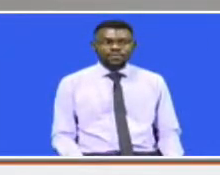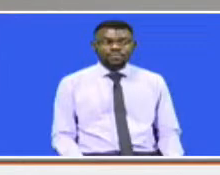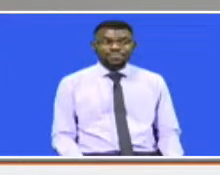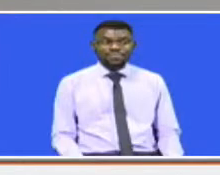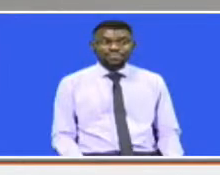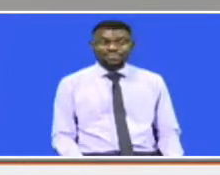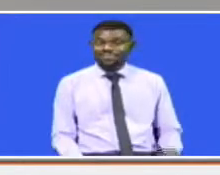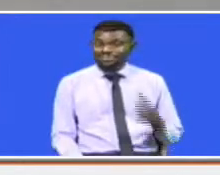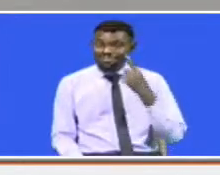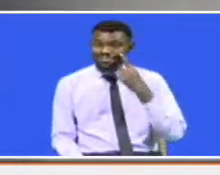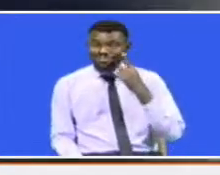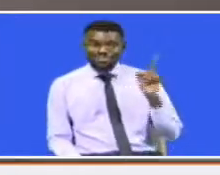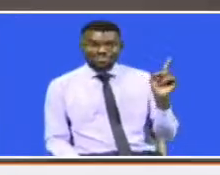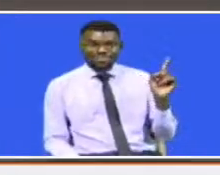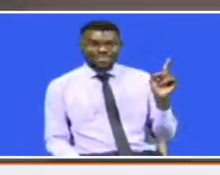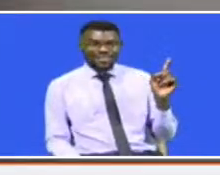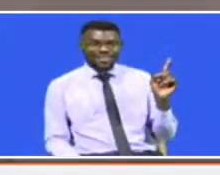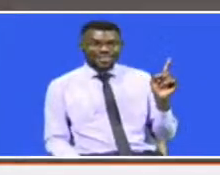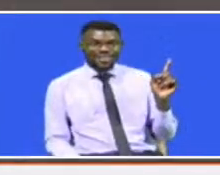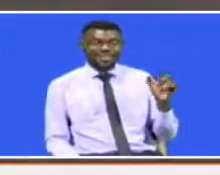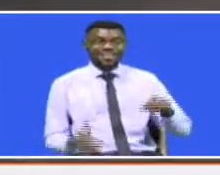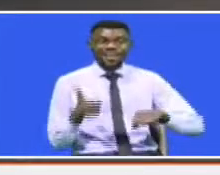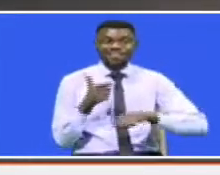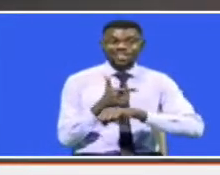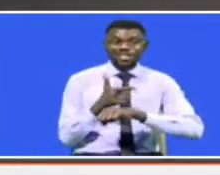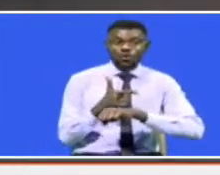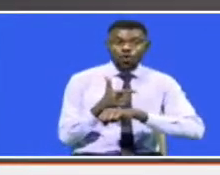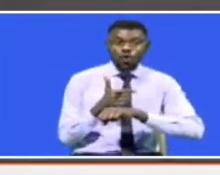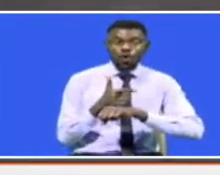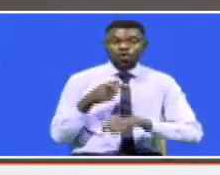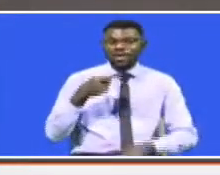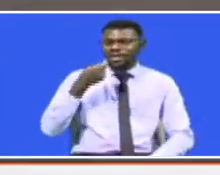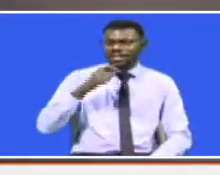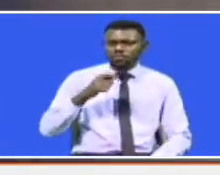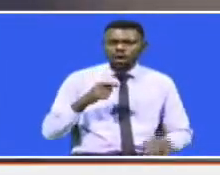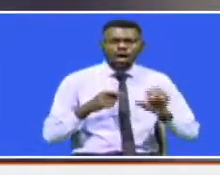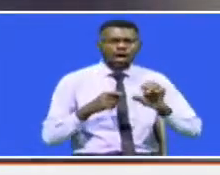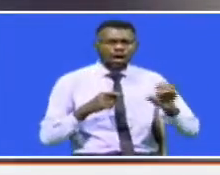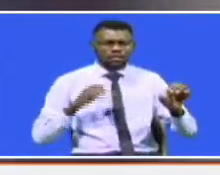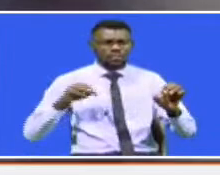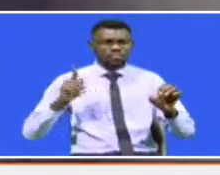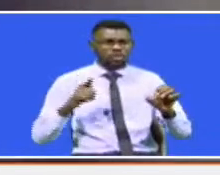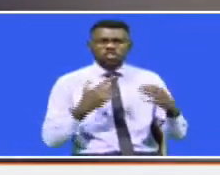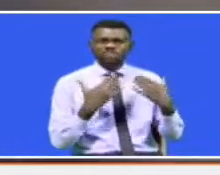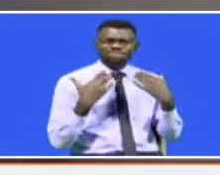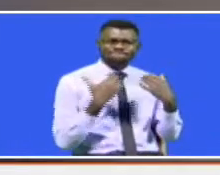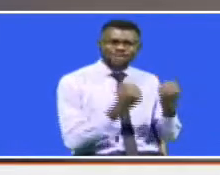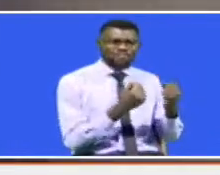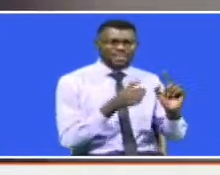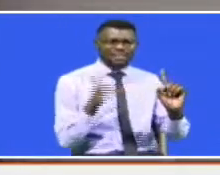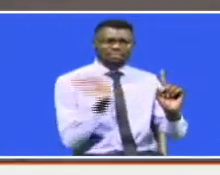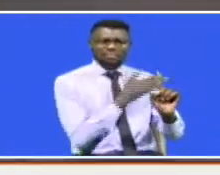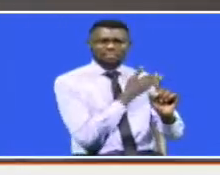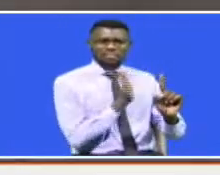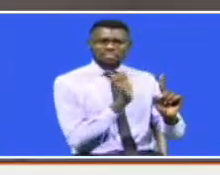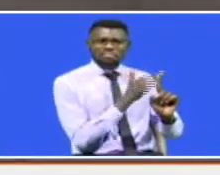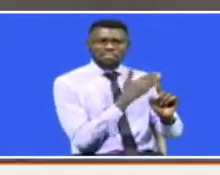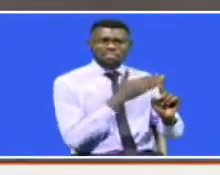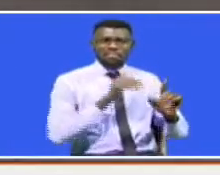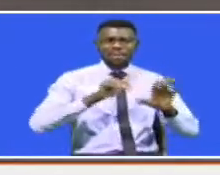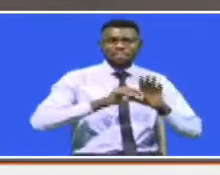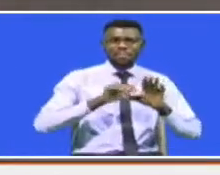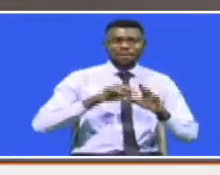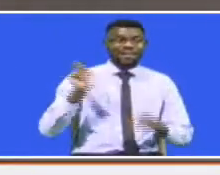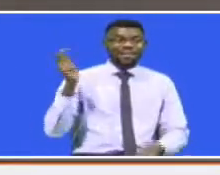This video showing Kitui East Member of Parliament Nimrod Mbai beating up a Kenya Power official Julius Okangi in Kitengela